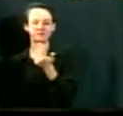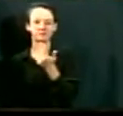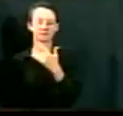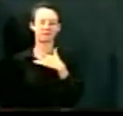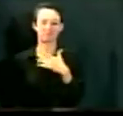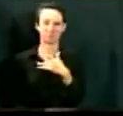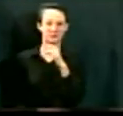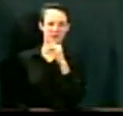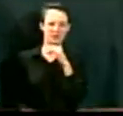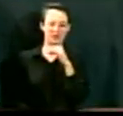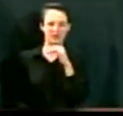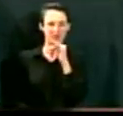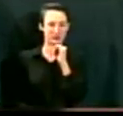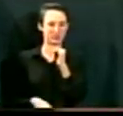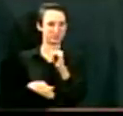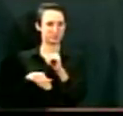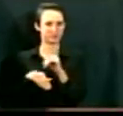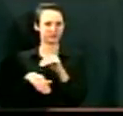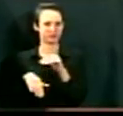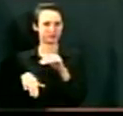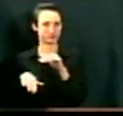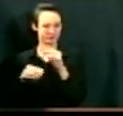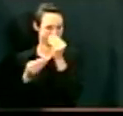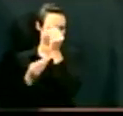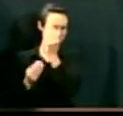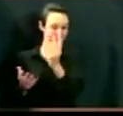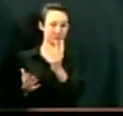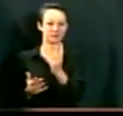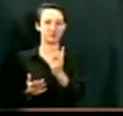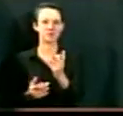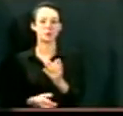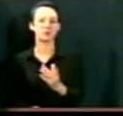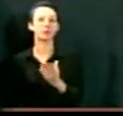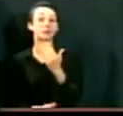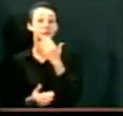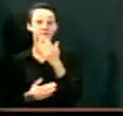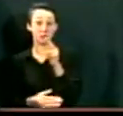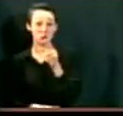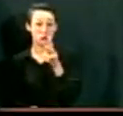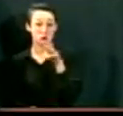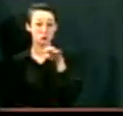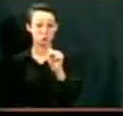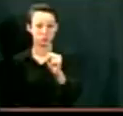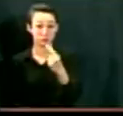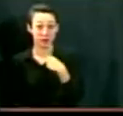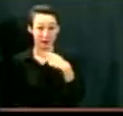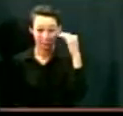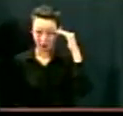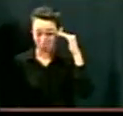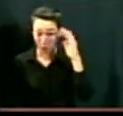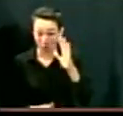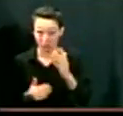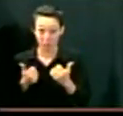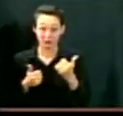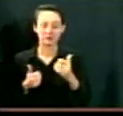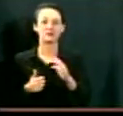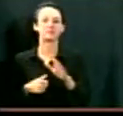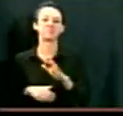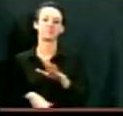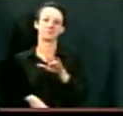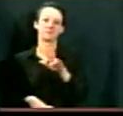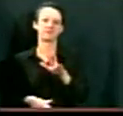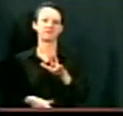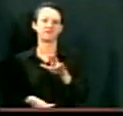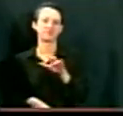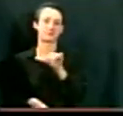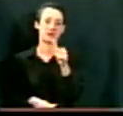typically we haven't released it. So I hate to tell you. The good news is I do know. The flip side is we